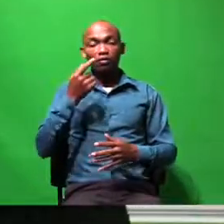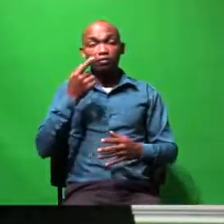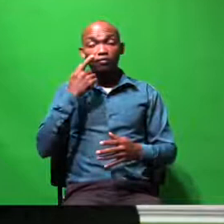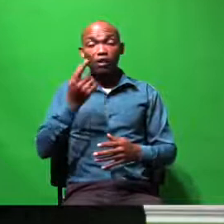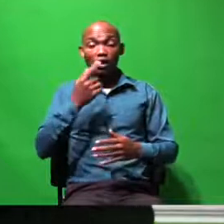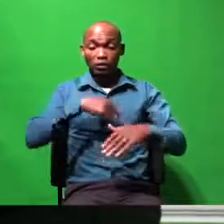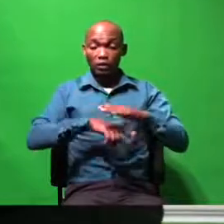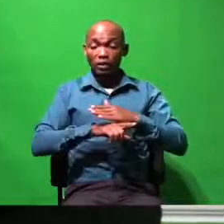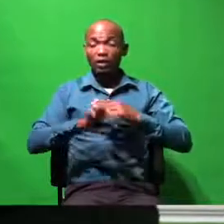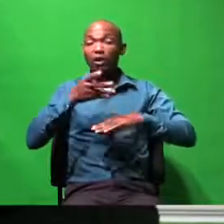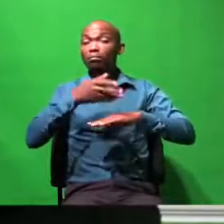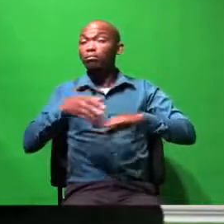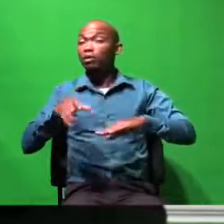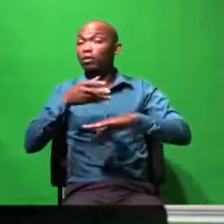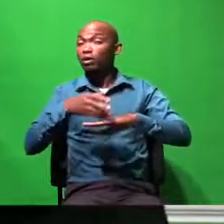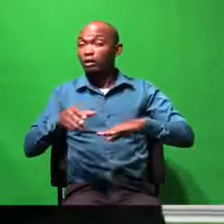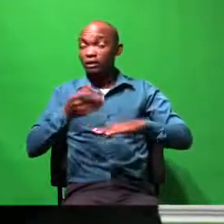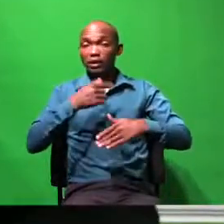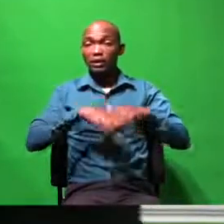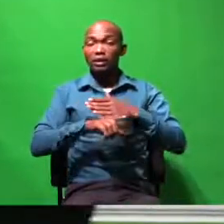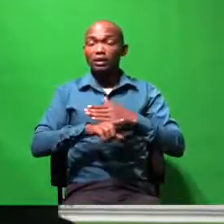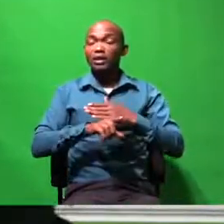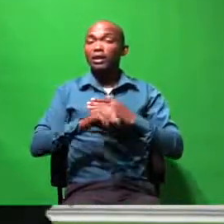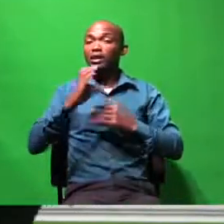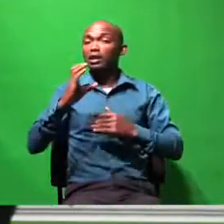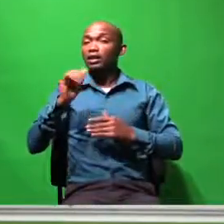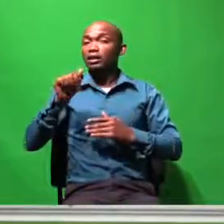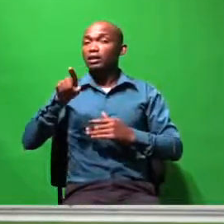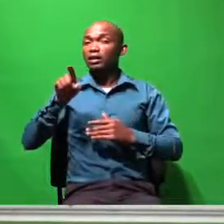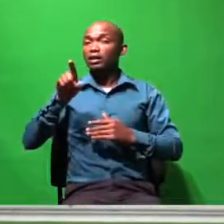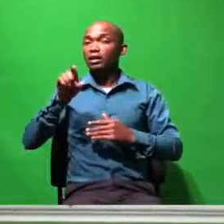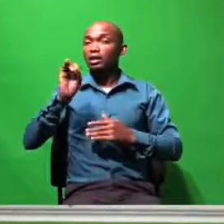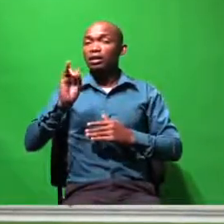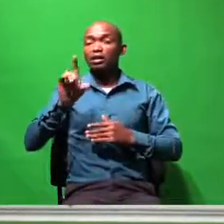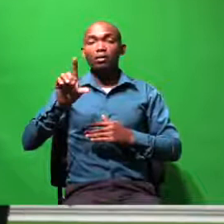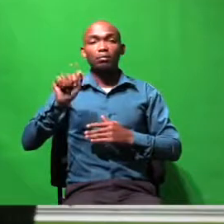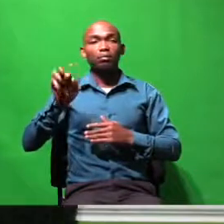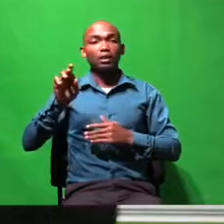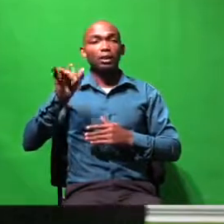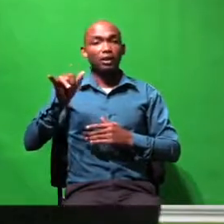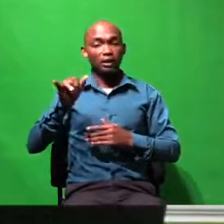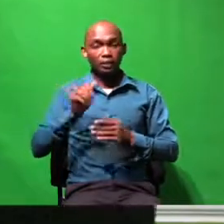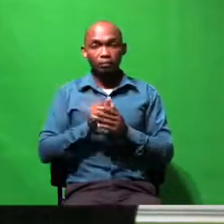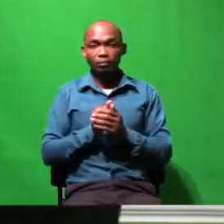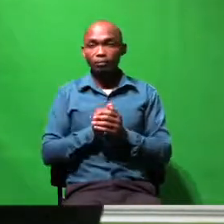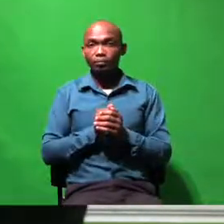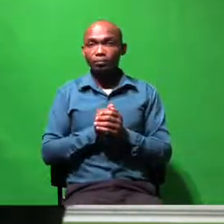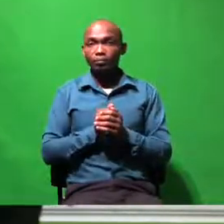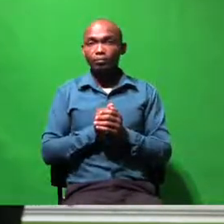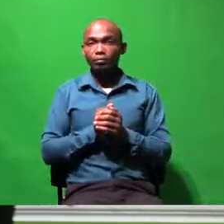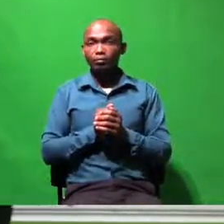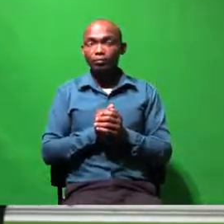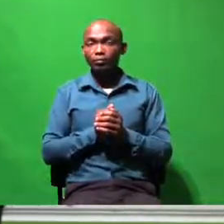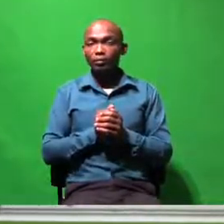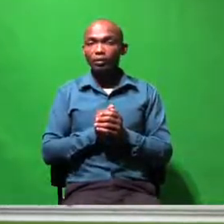the blood in this capillary will be diffused or will diffuse out. Will diffuse